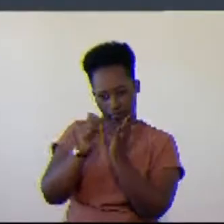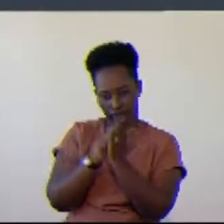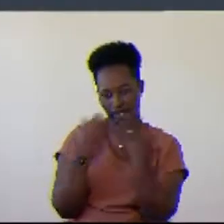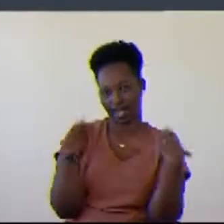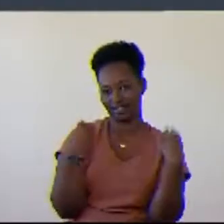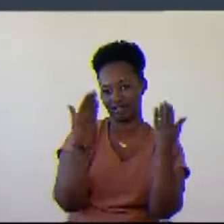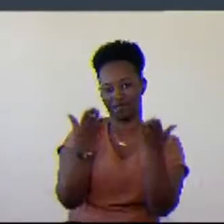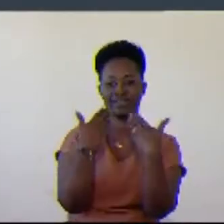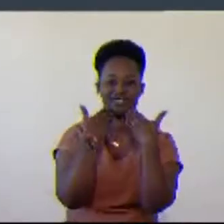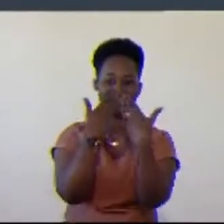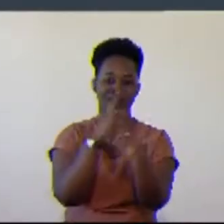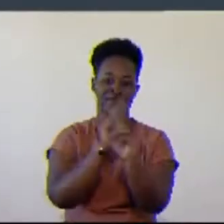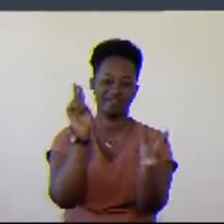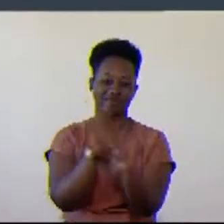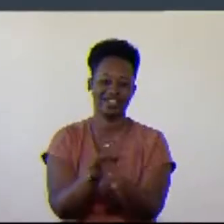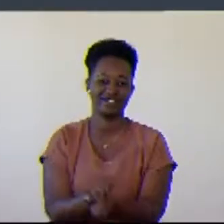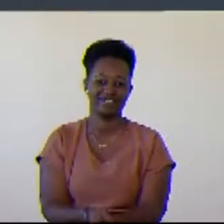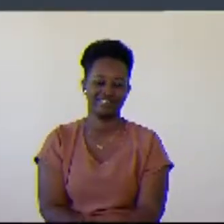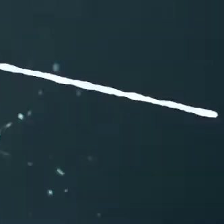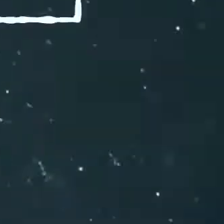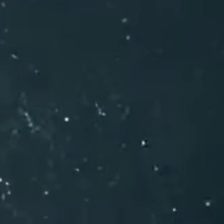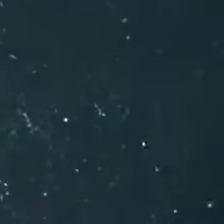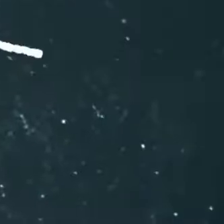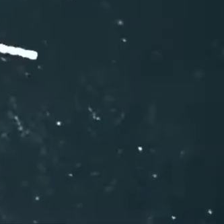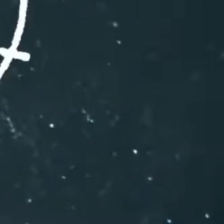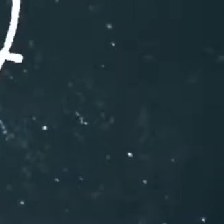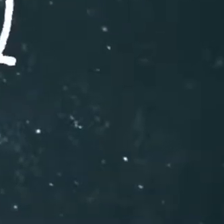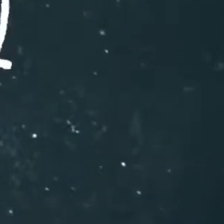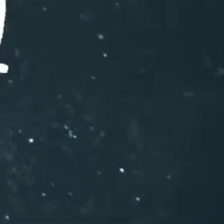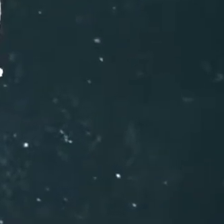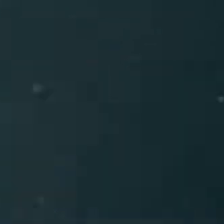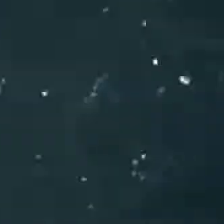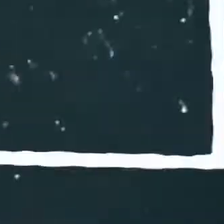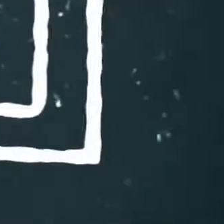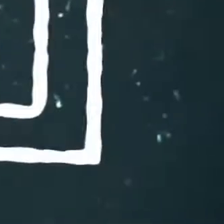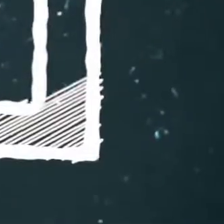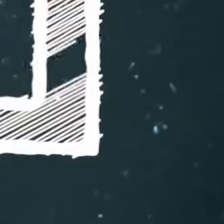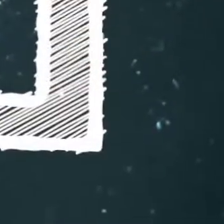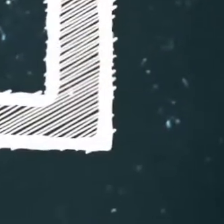Thank you very much.